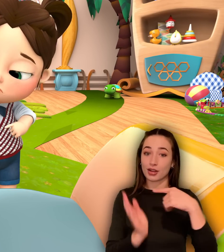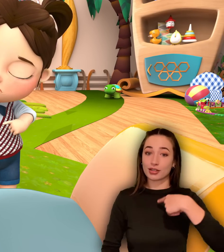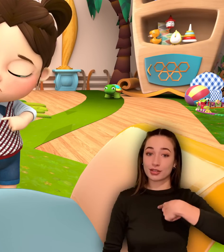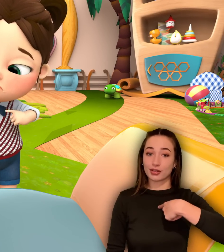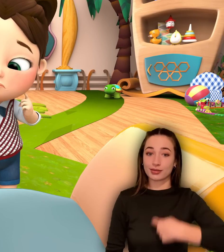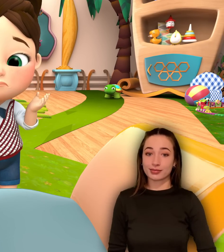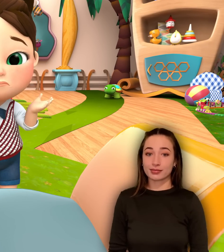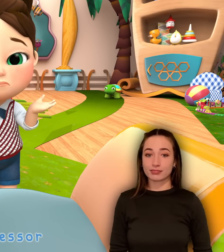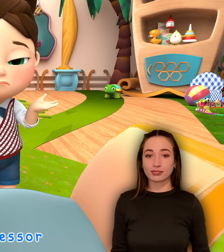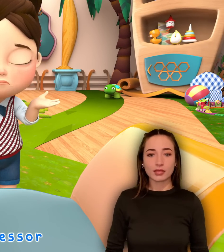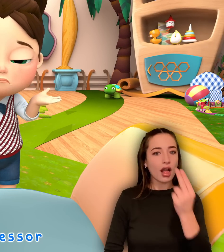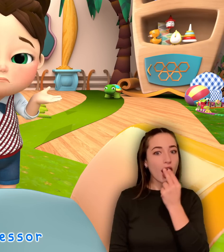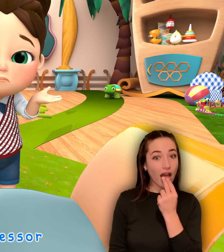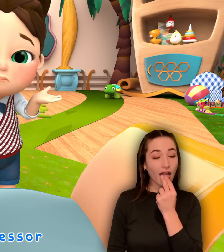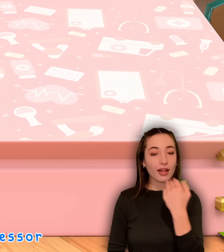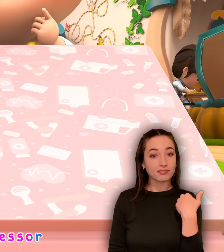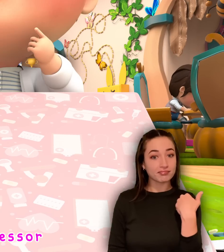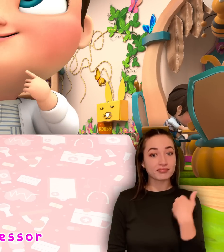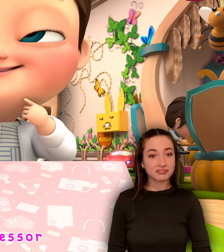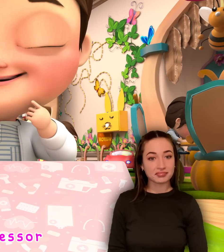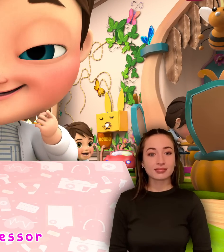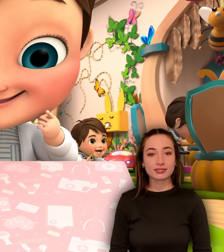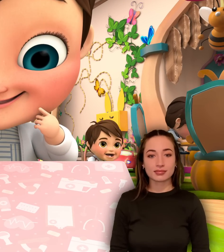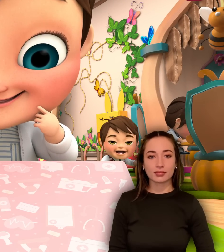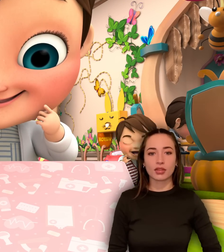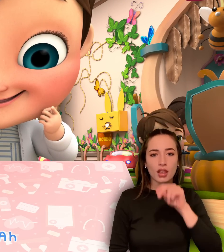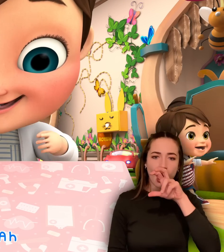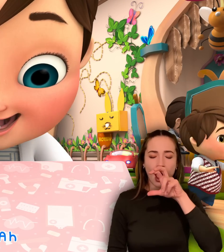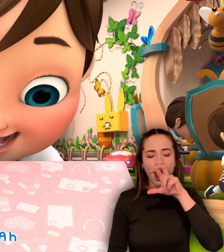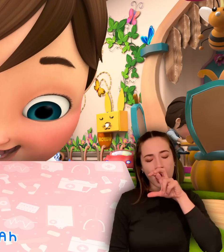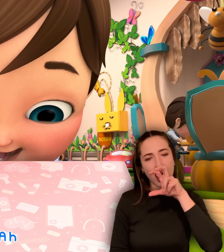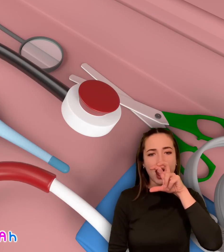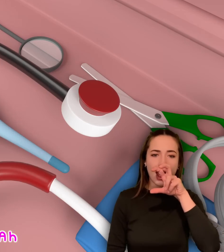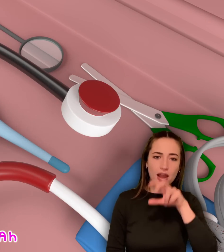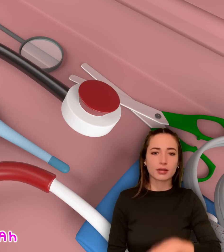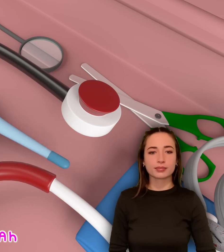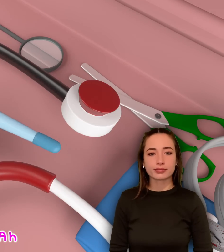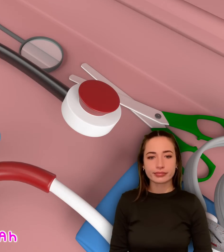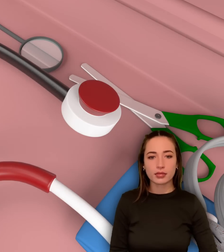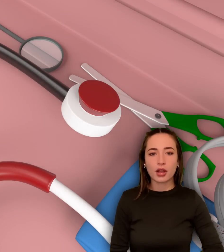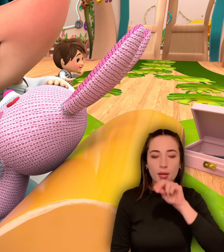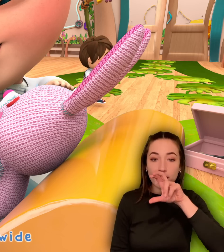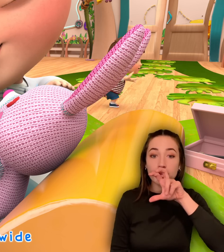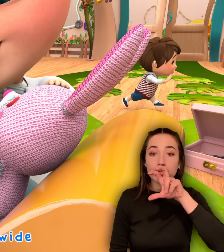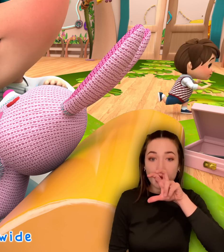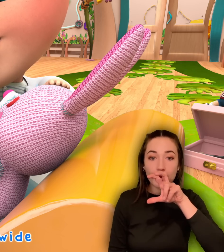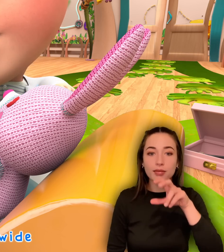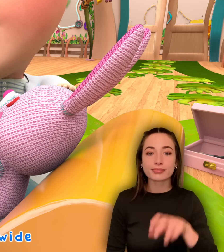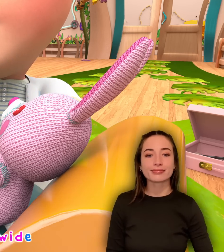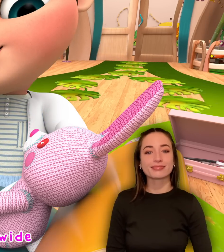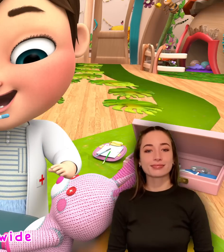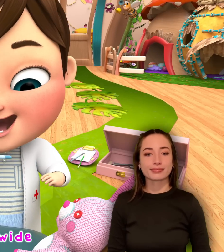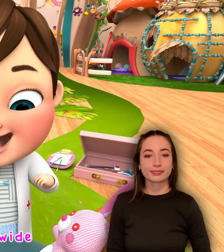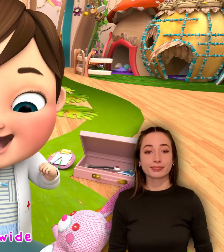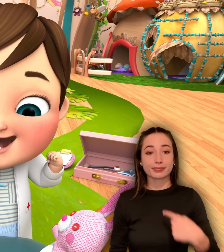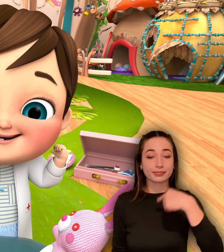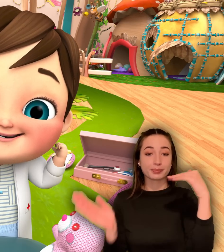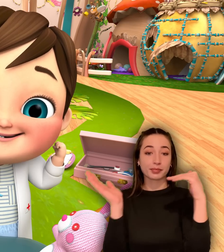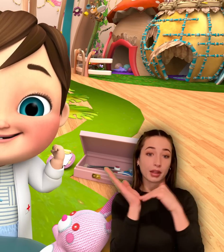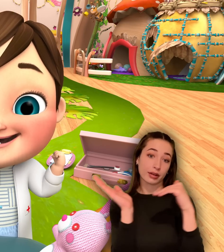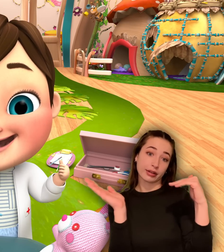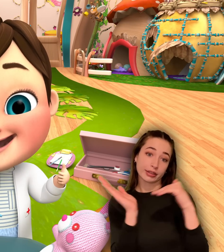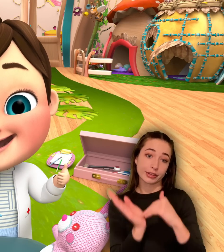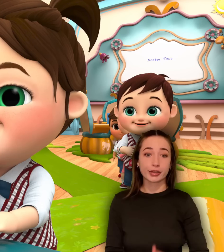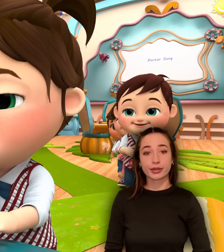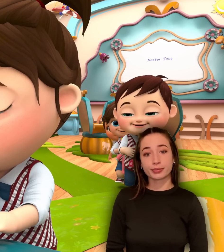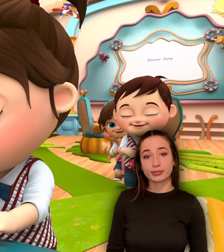I'm a doctor with a tongue depressor. Wide, wide, ah, ah, open your mouth wide.